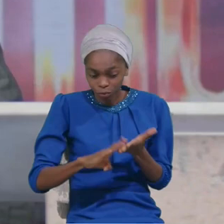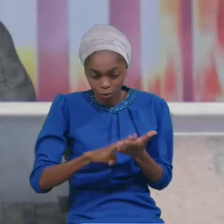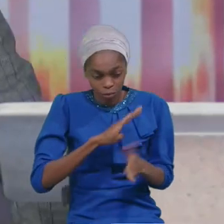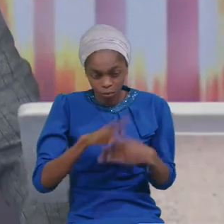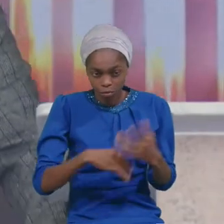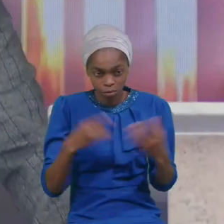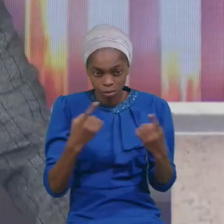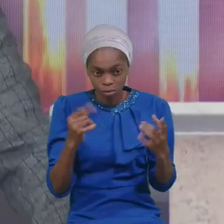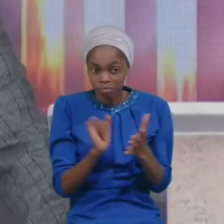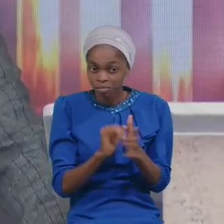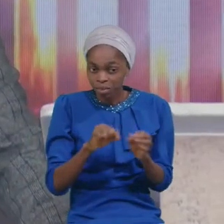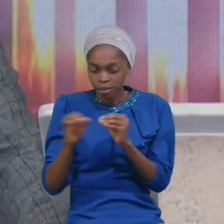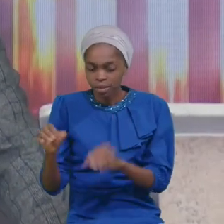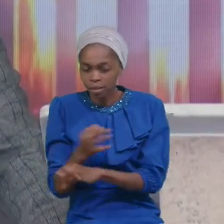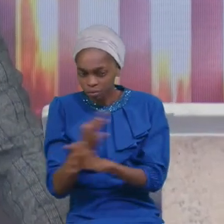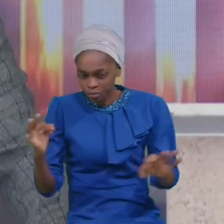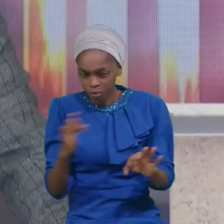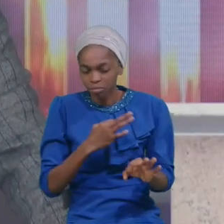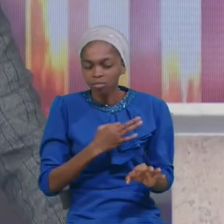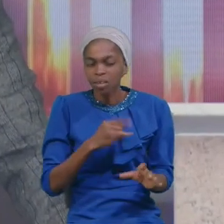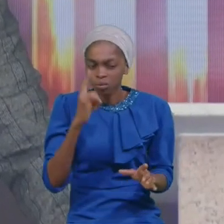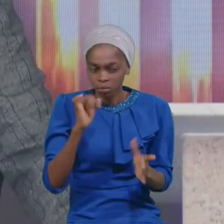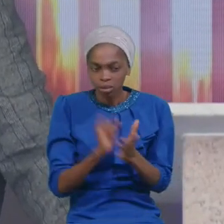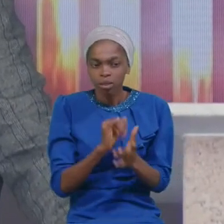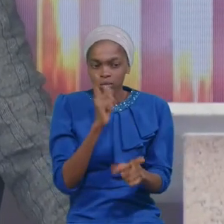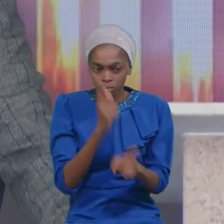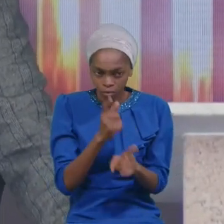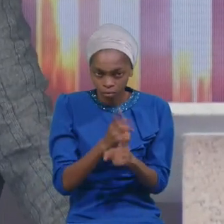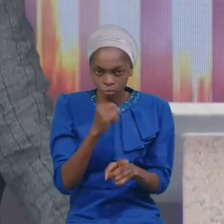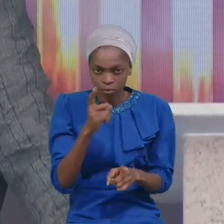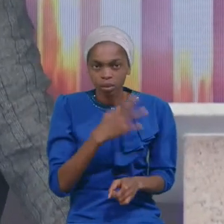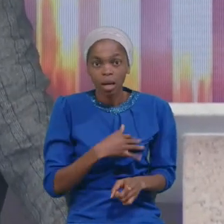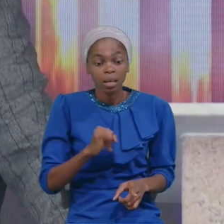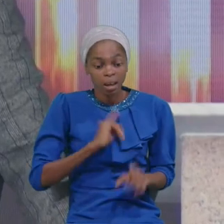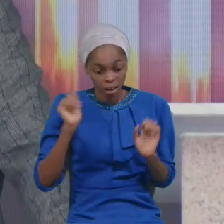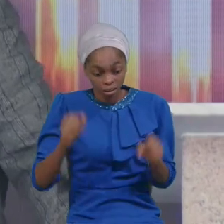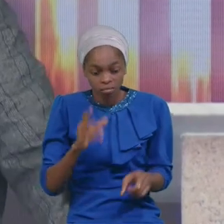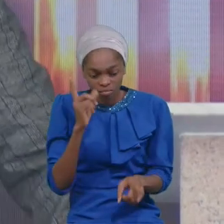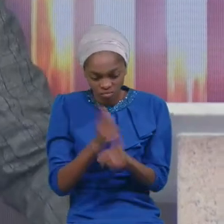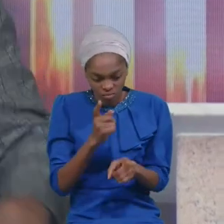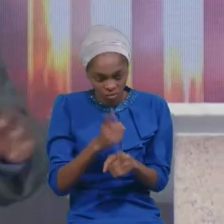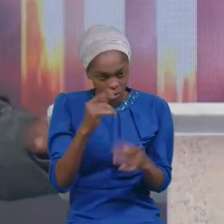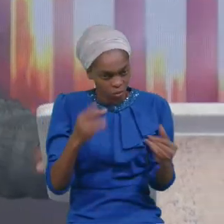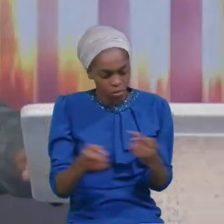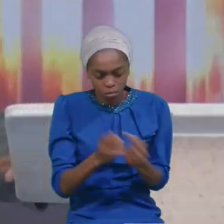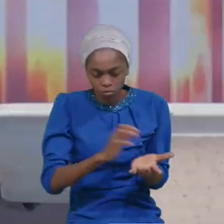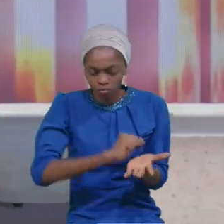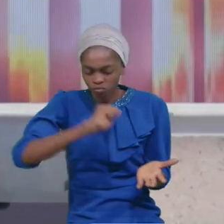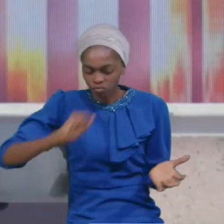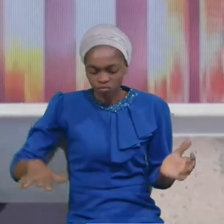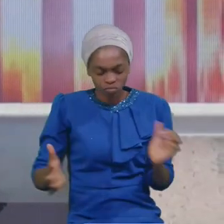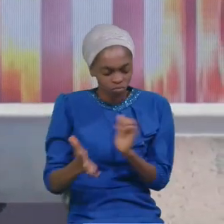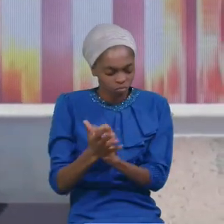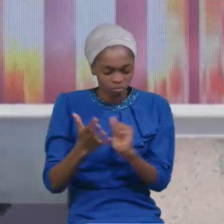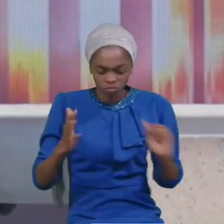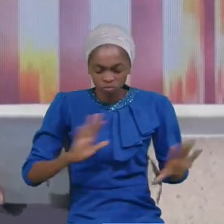and blot out every sin, every iniquity, and every transgression. And heaven will look at